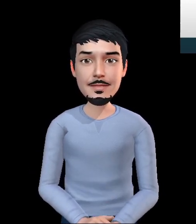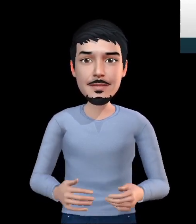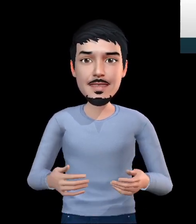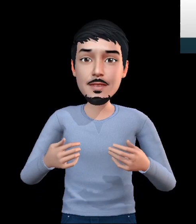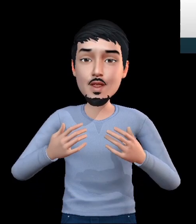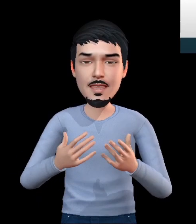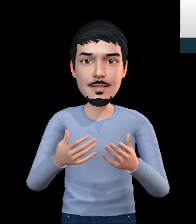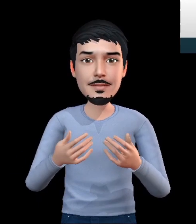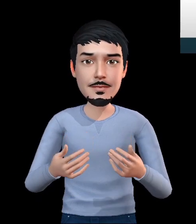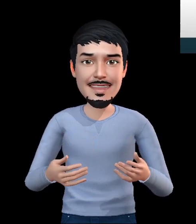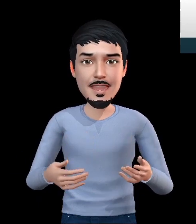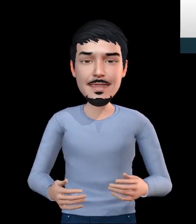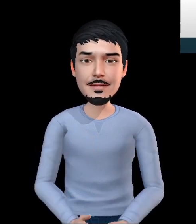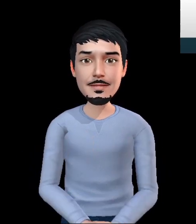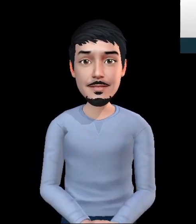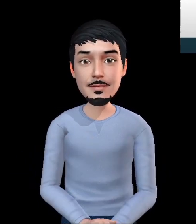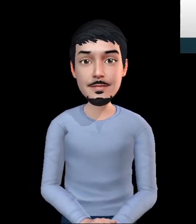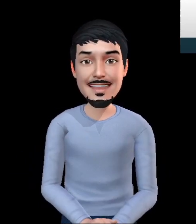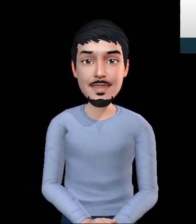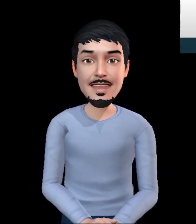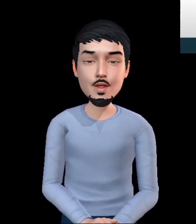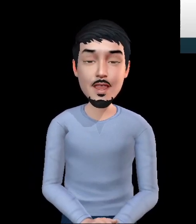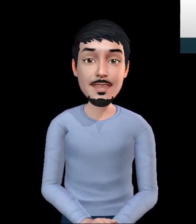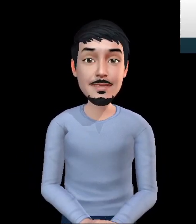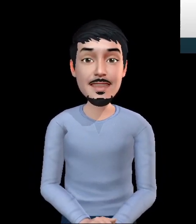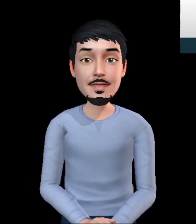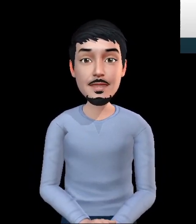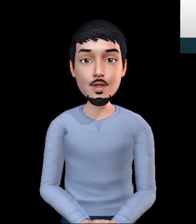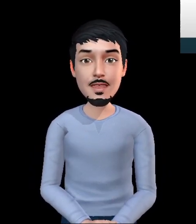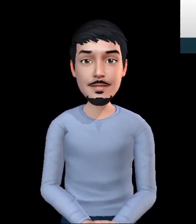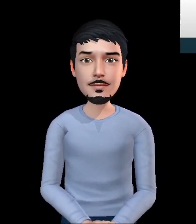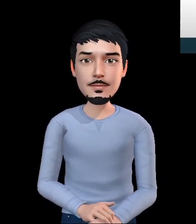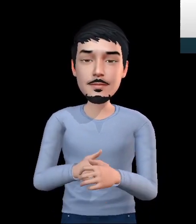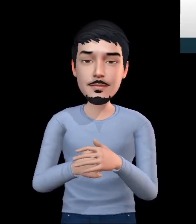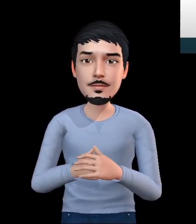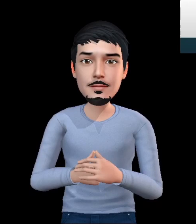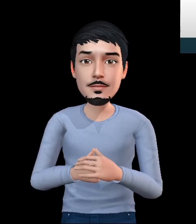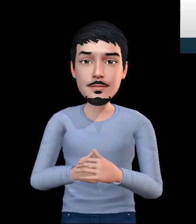A supporter? Think about it. Thank you guys for watching. See you in the next one.